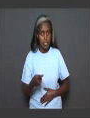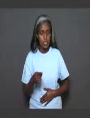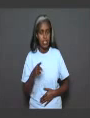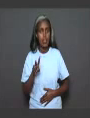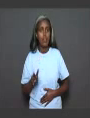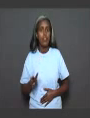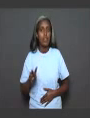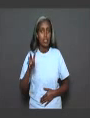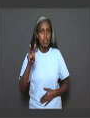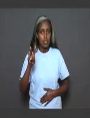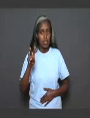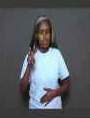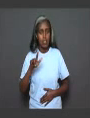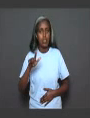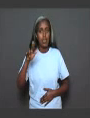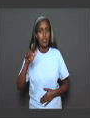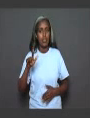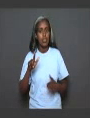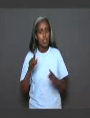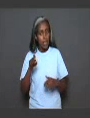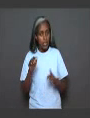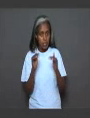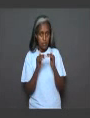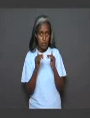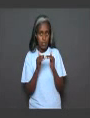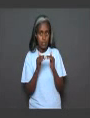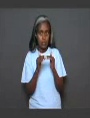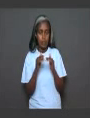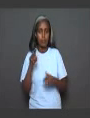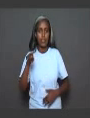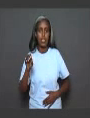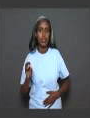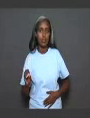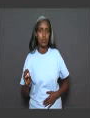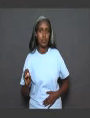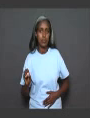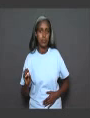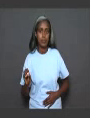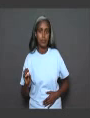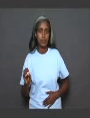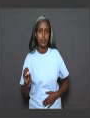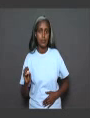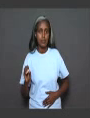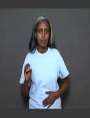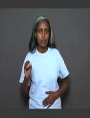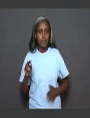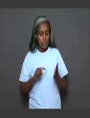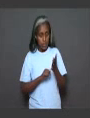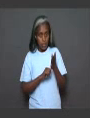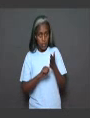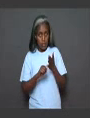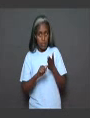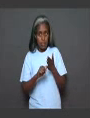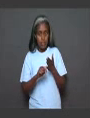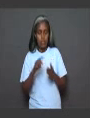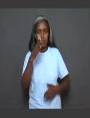vertical line x equals x0 is tangent